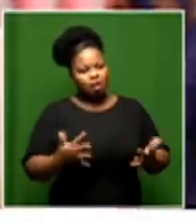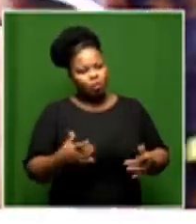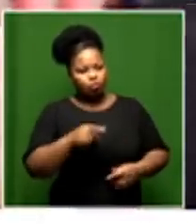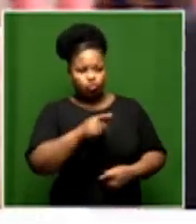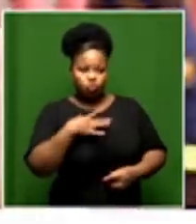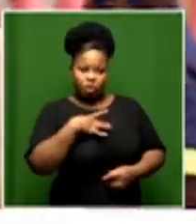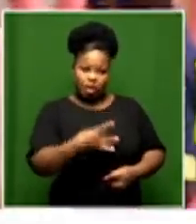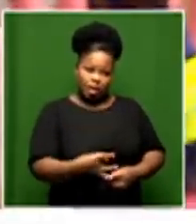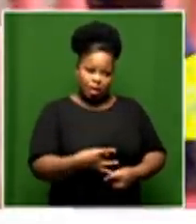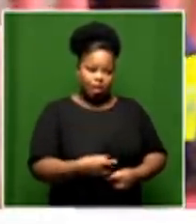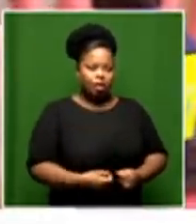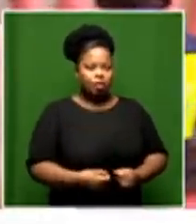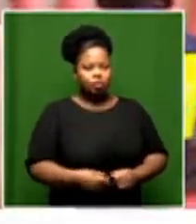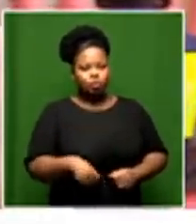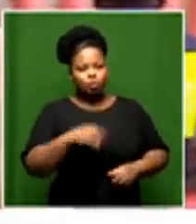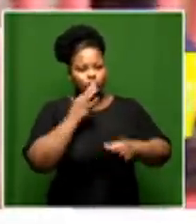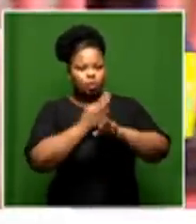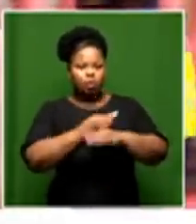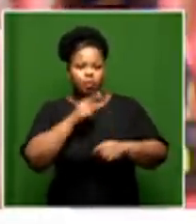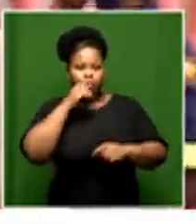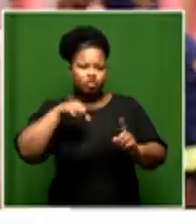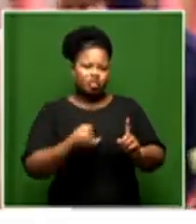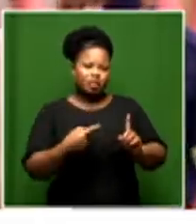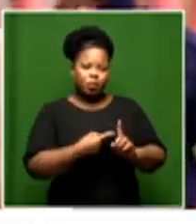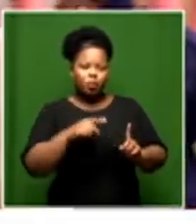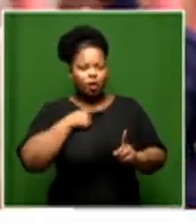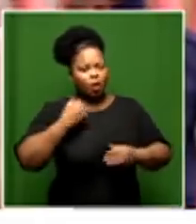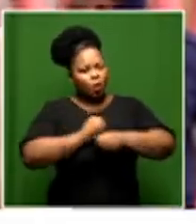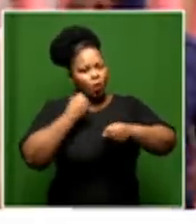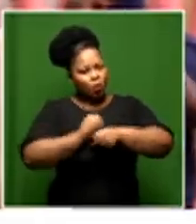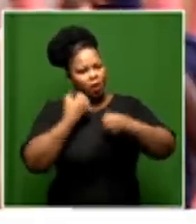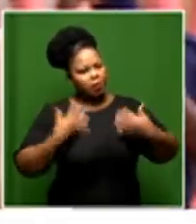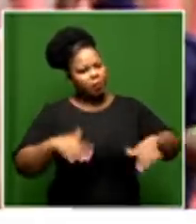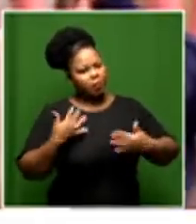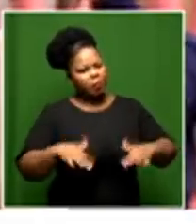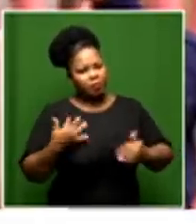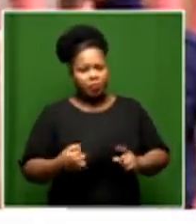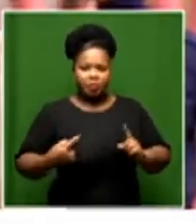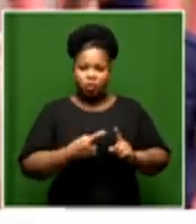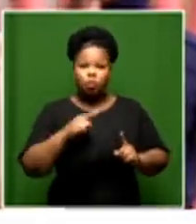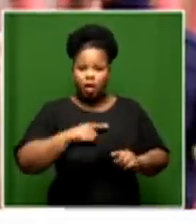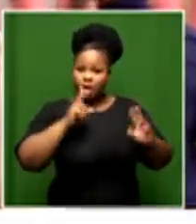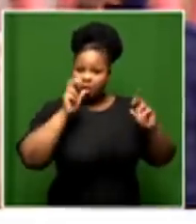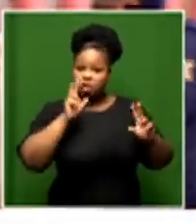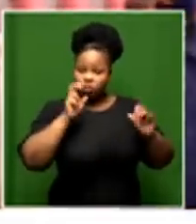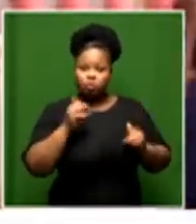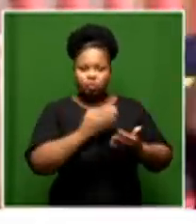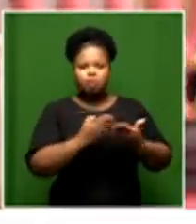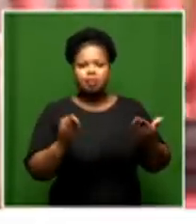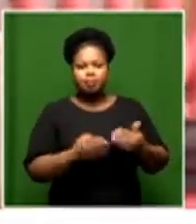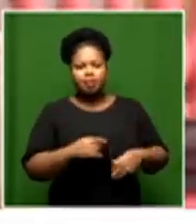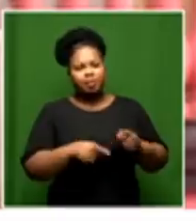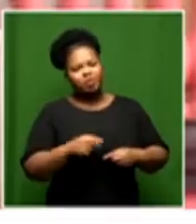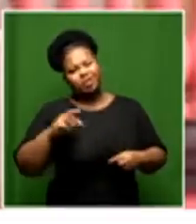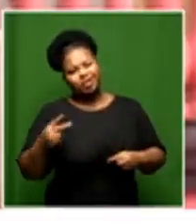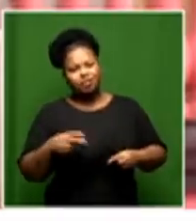Jackson Mthembu to remembered, particularly looking at the wonderful work that he did and had contentious issues, particularly when it came to